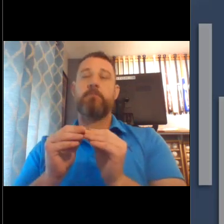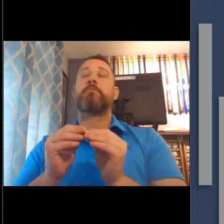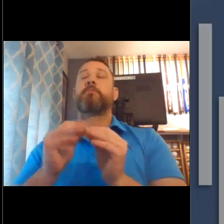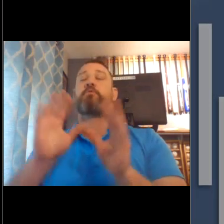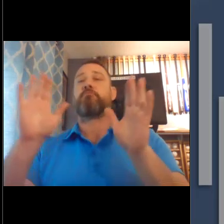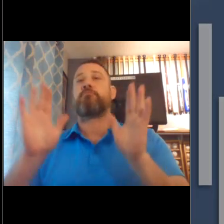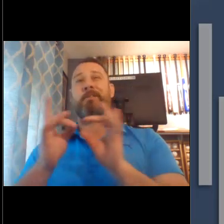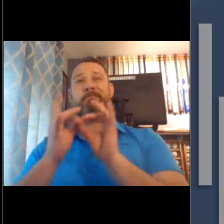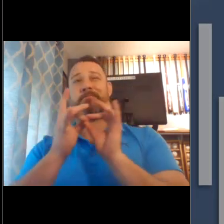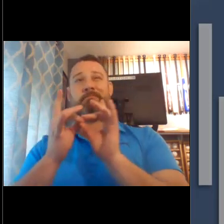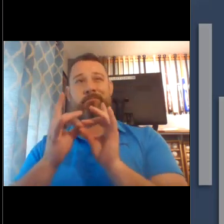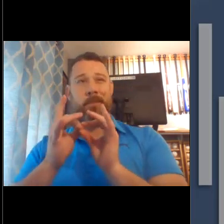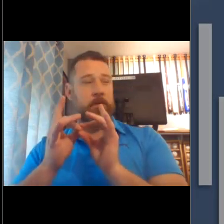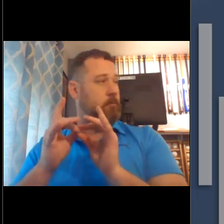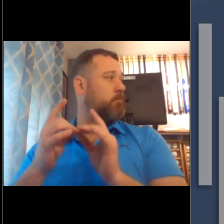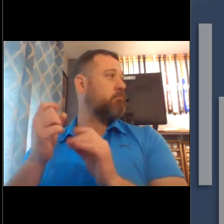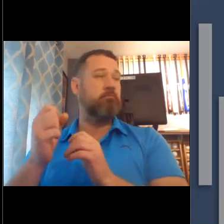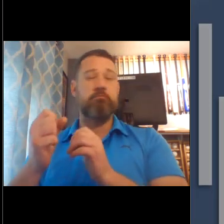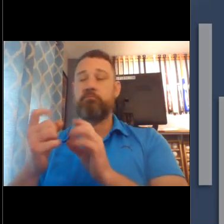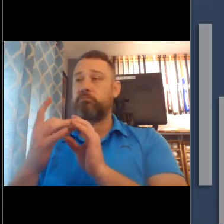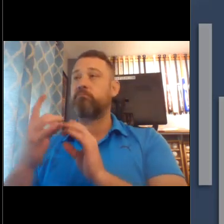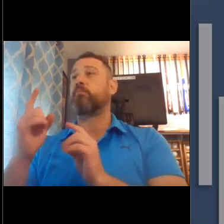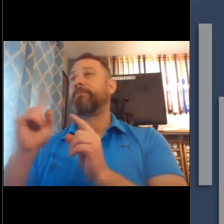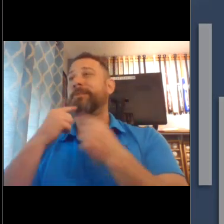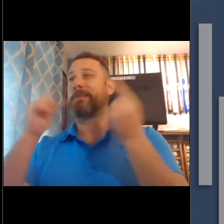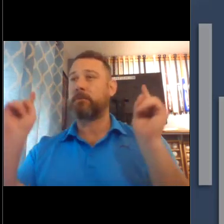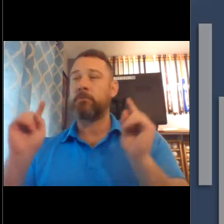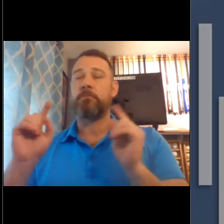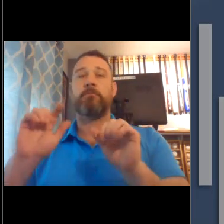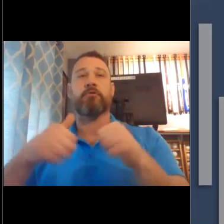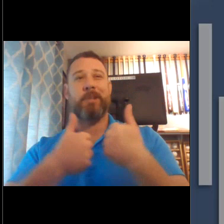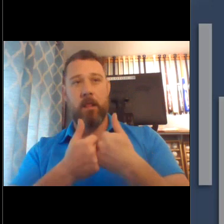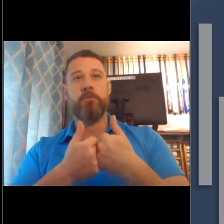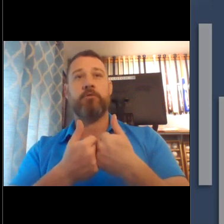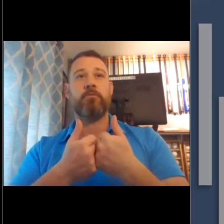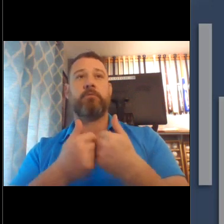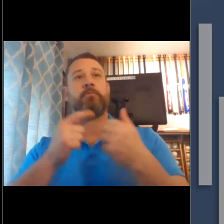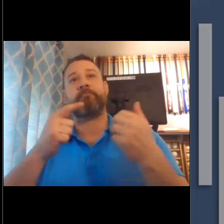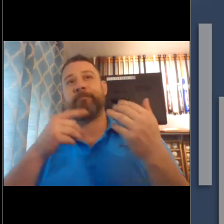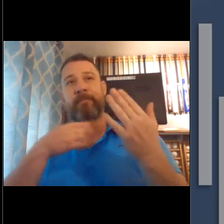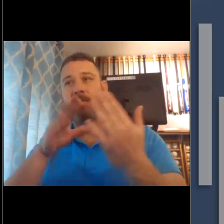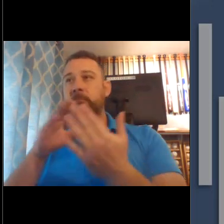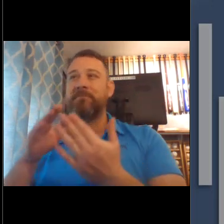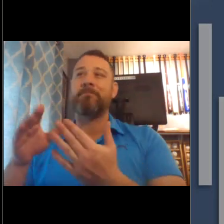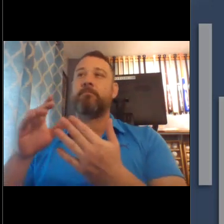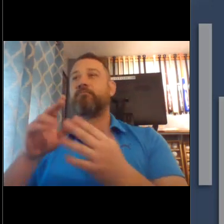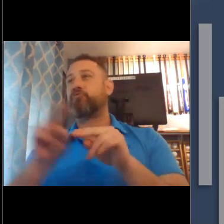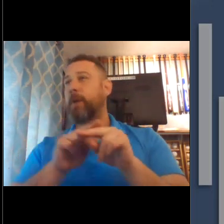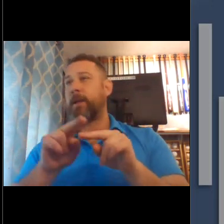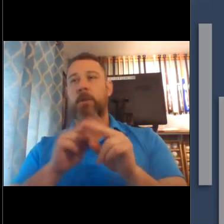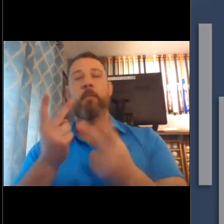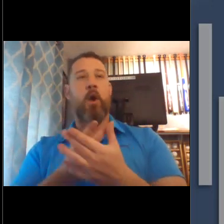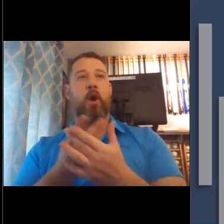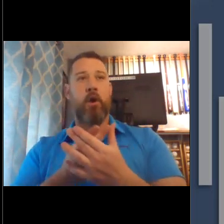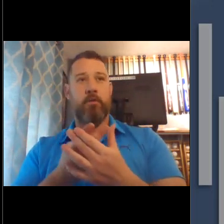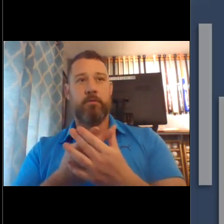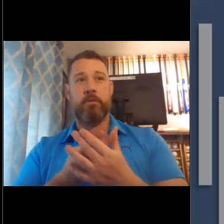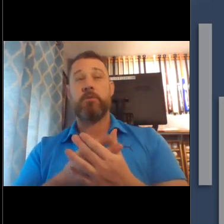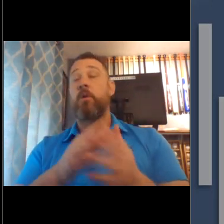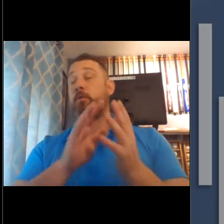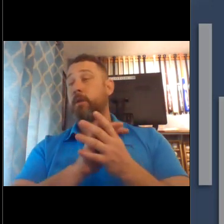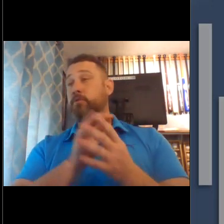colleagues and to hear about the successes and challenges facing some of our transit partners. Congratulations to Michael Pimentel and the Transit